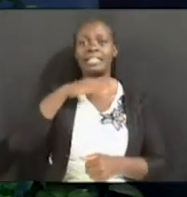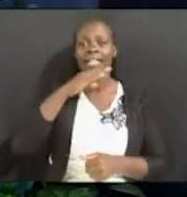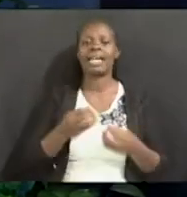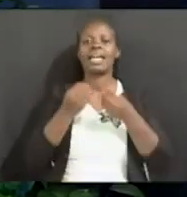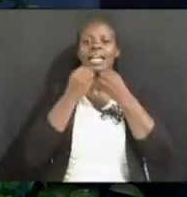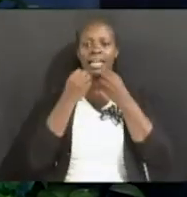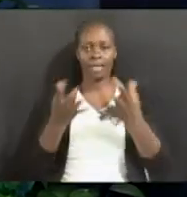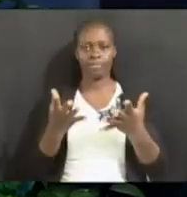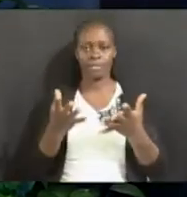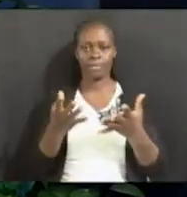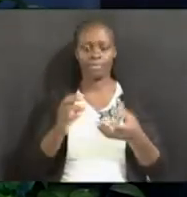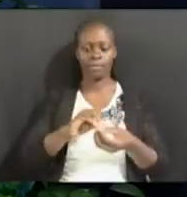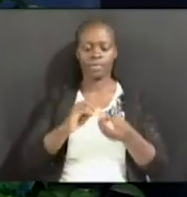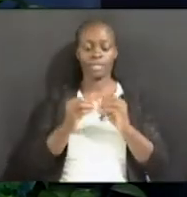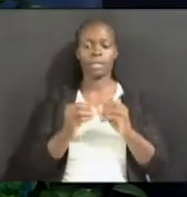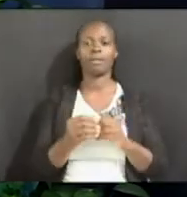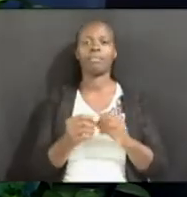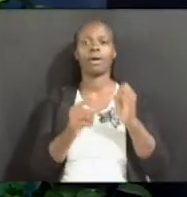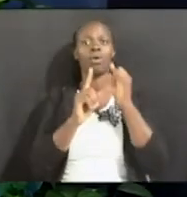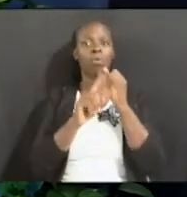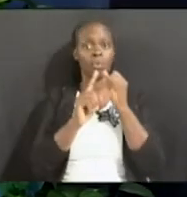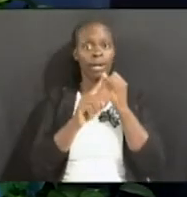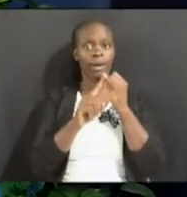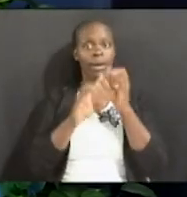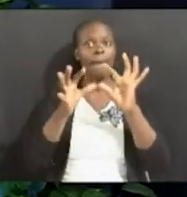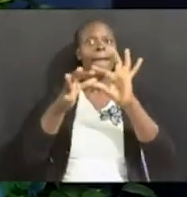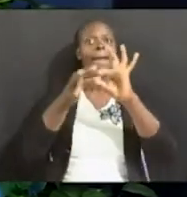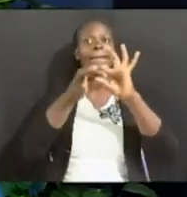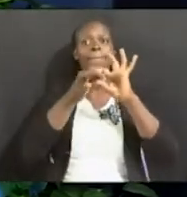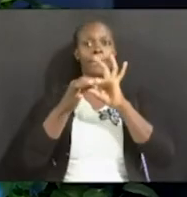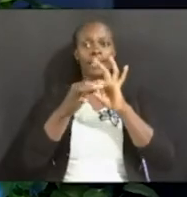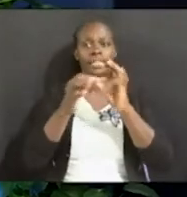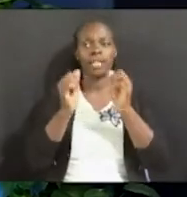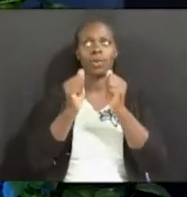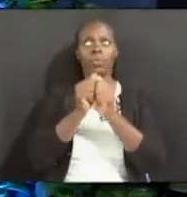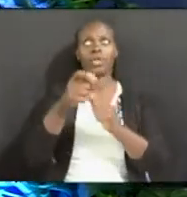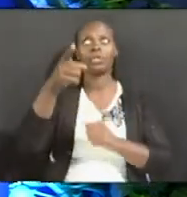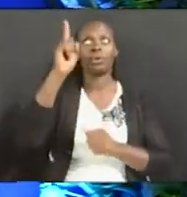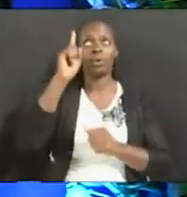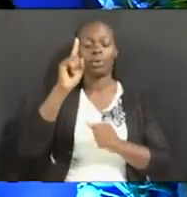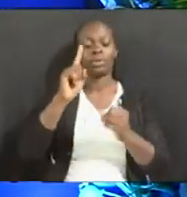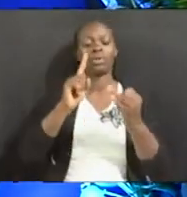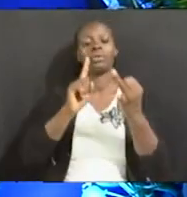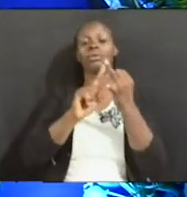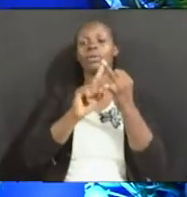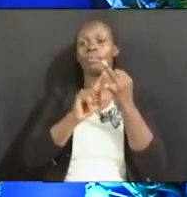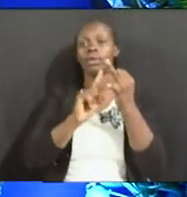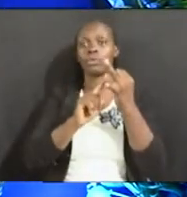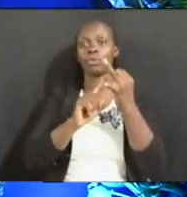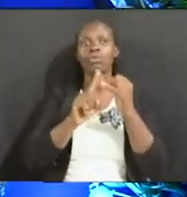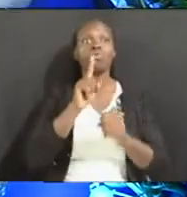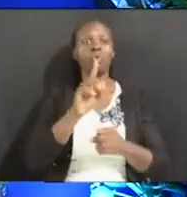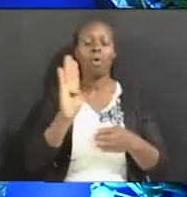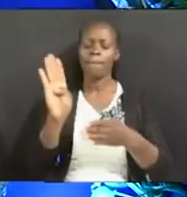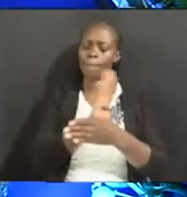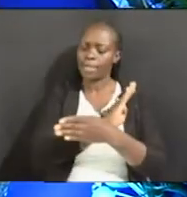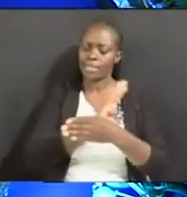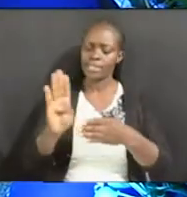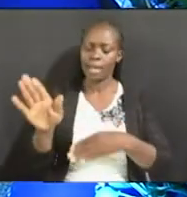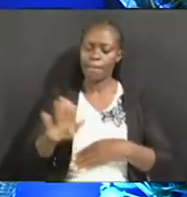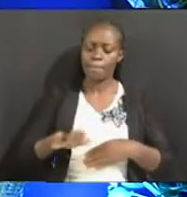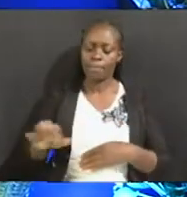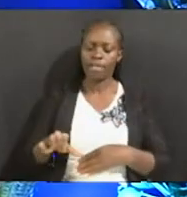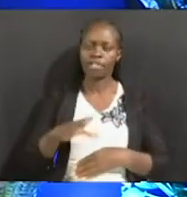Number one, partner with who? Number two, be busy where you are.